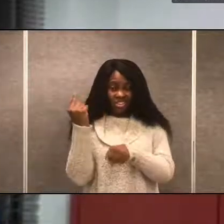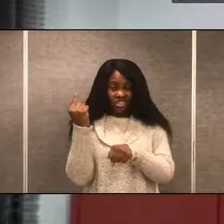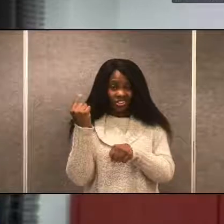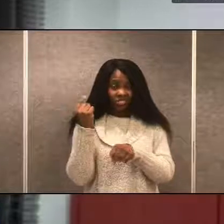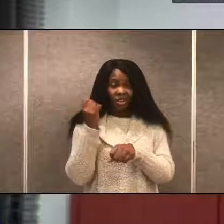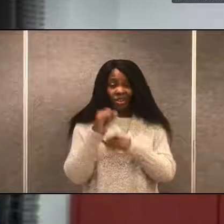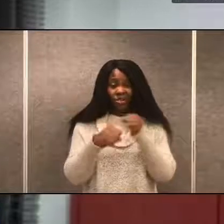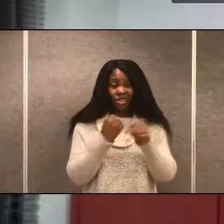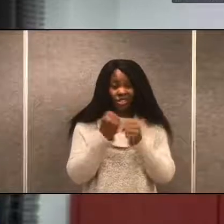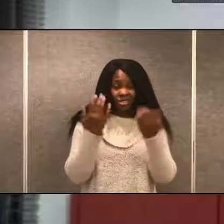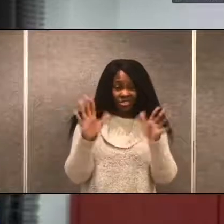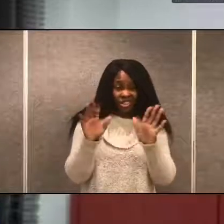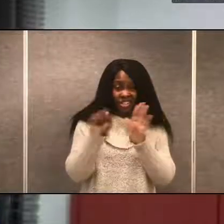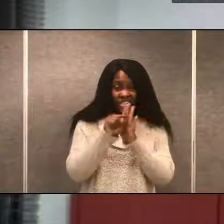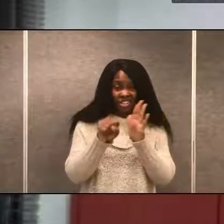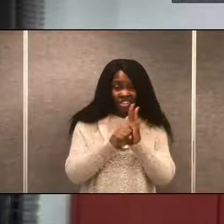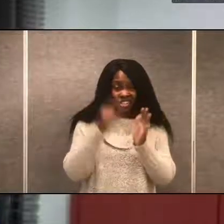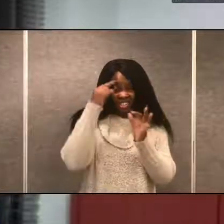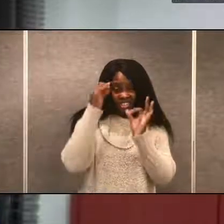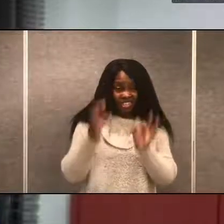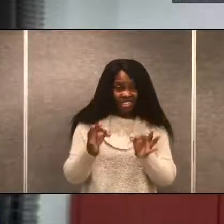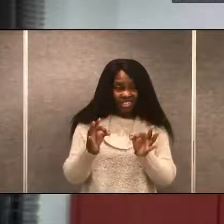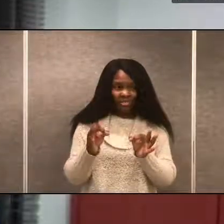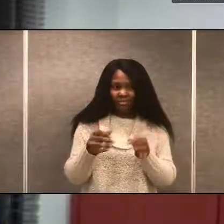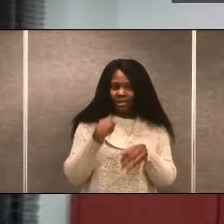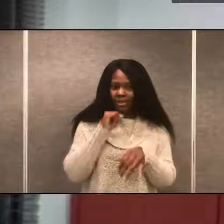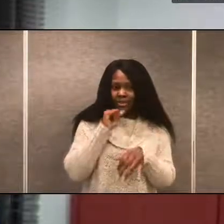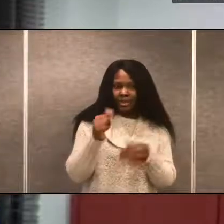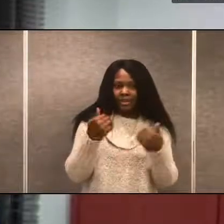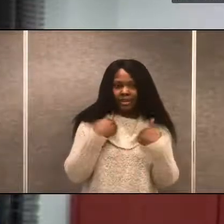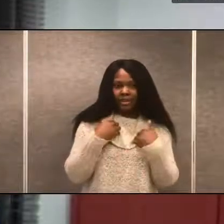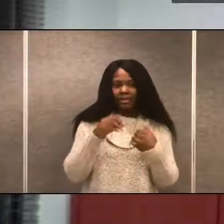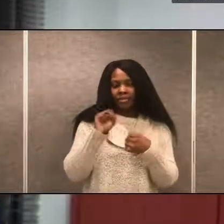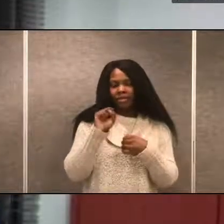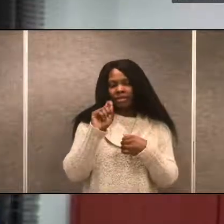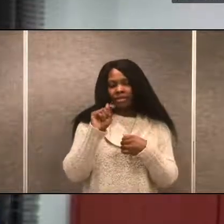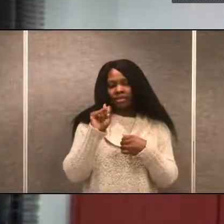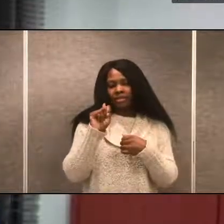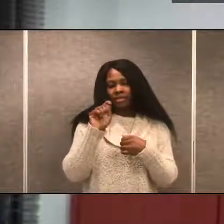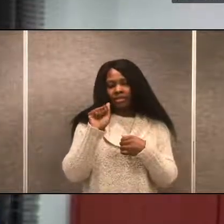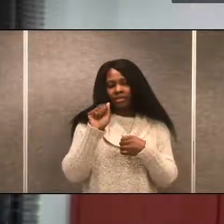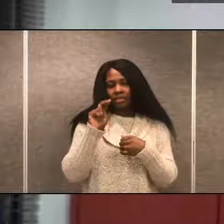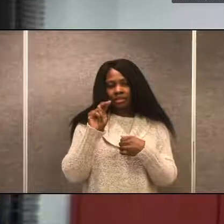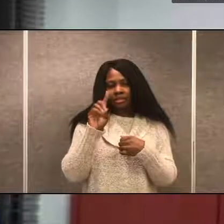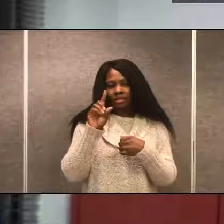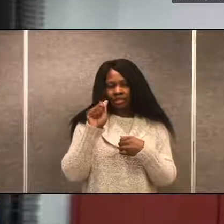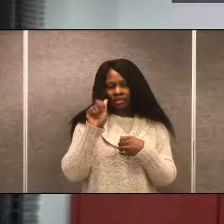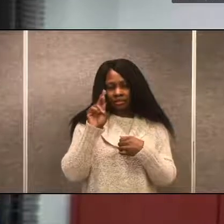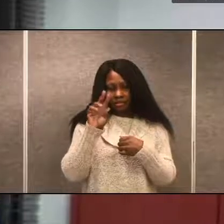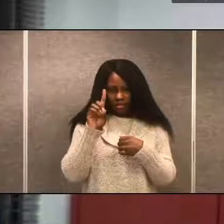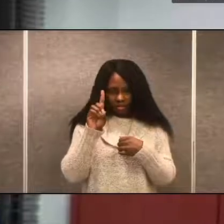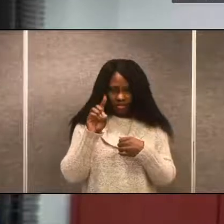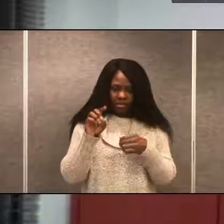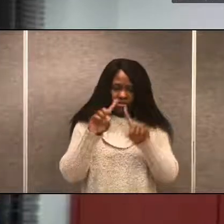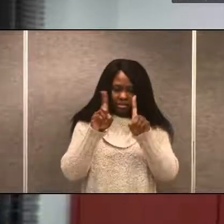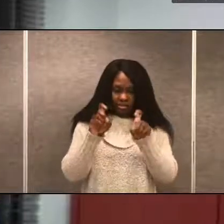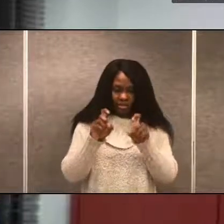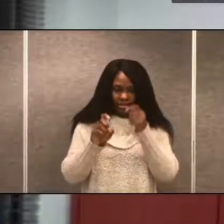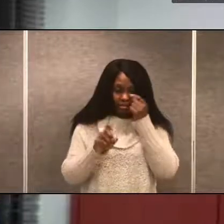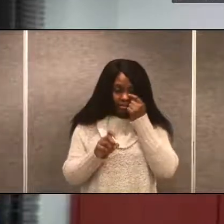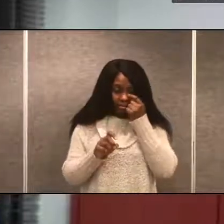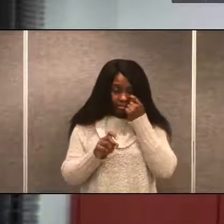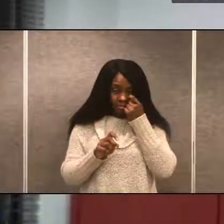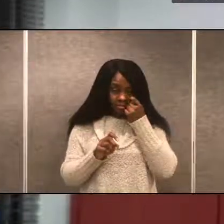state decided not to do the standardized test, but we know that the NAEP test was something that was recently